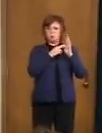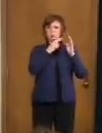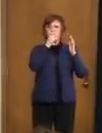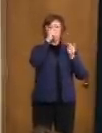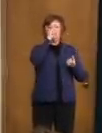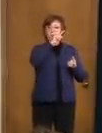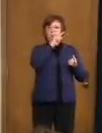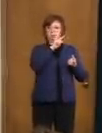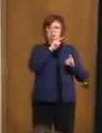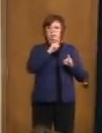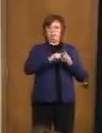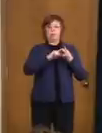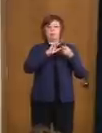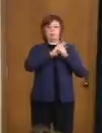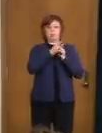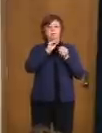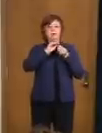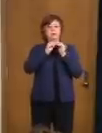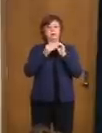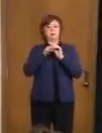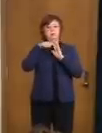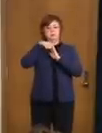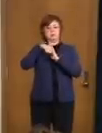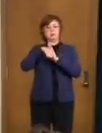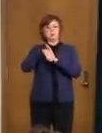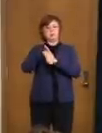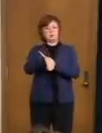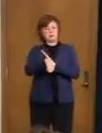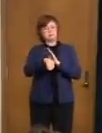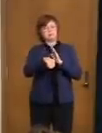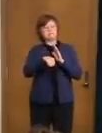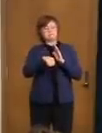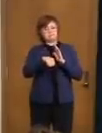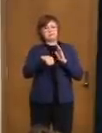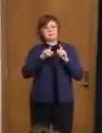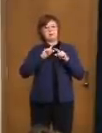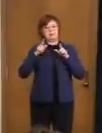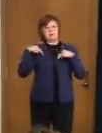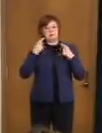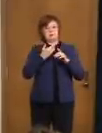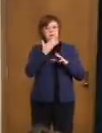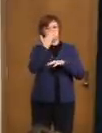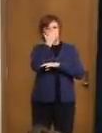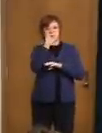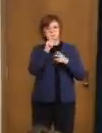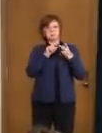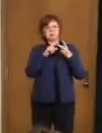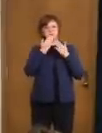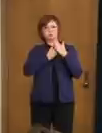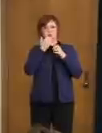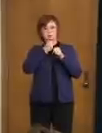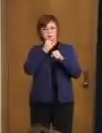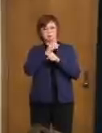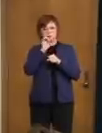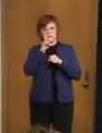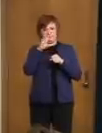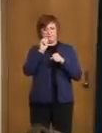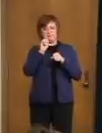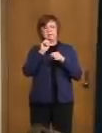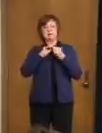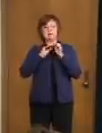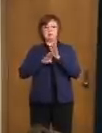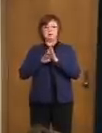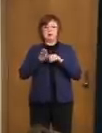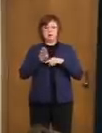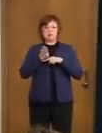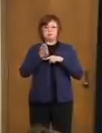in Saskatchewan. However, since Christmas and New Year's, we have seen the case numbers on the rise again. And that's why these restrictions are being